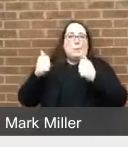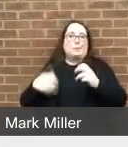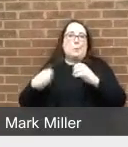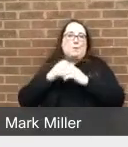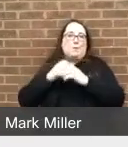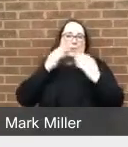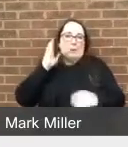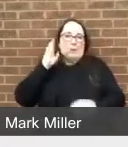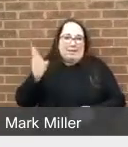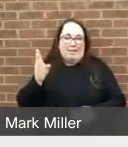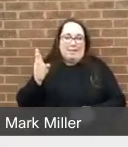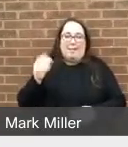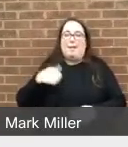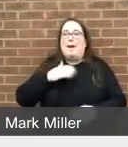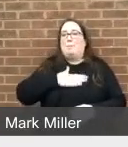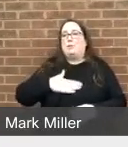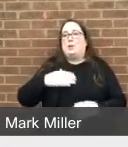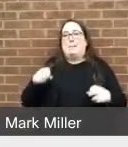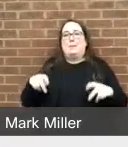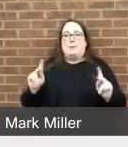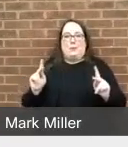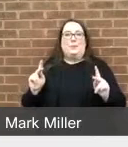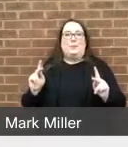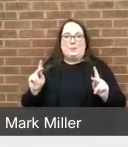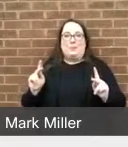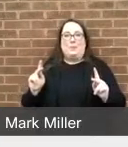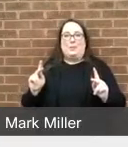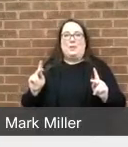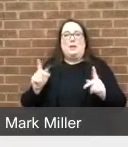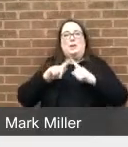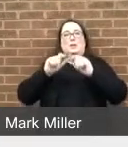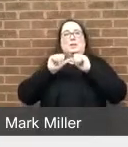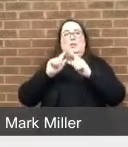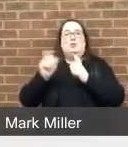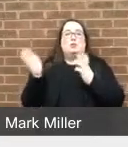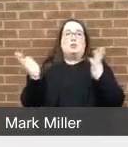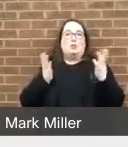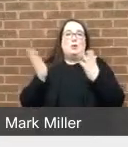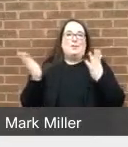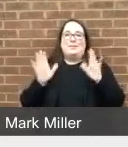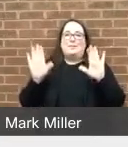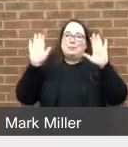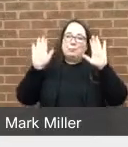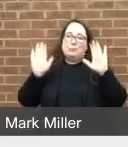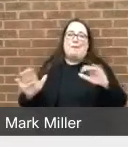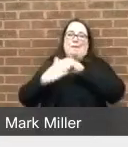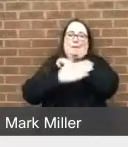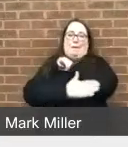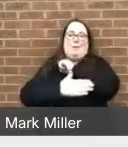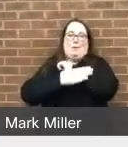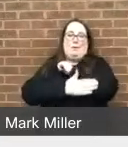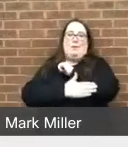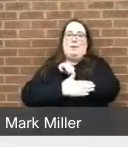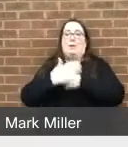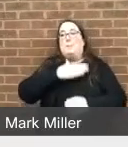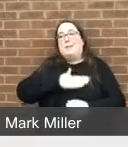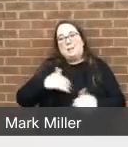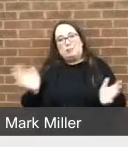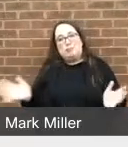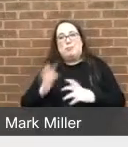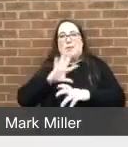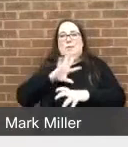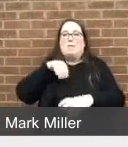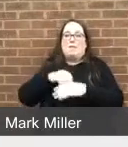I appreciate the opportunity, as I indicated at the beginning, to continue to serve this great county. Please get involved and help